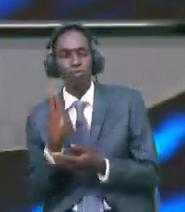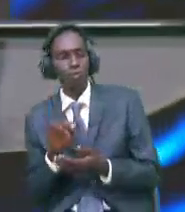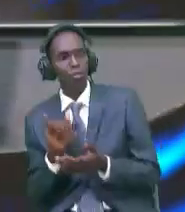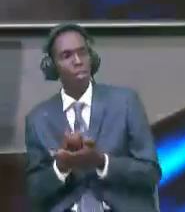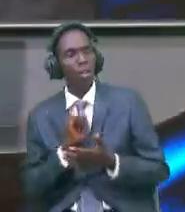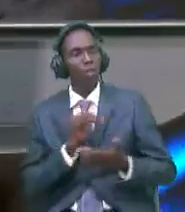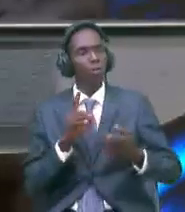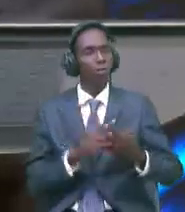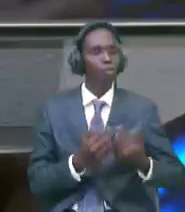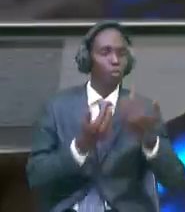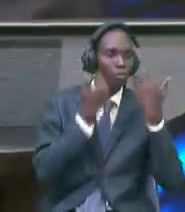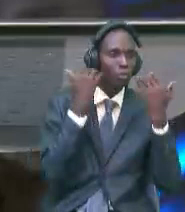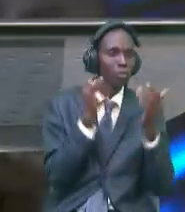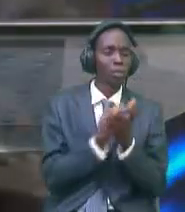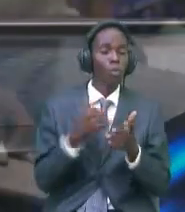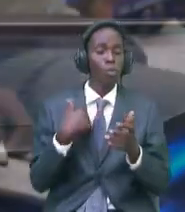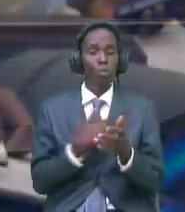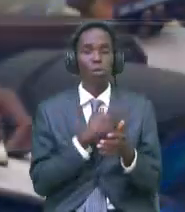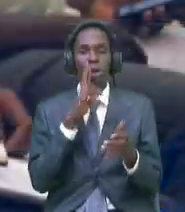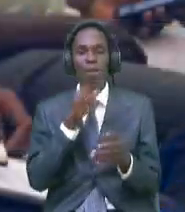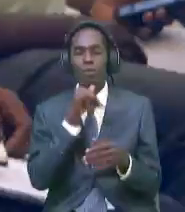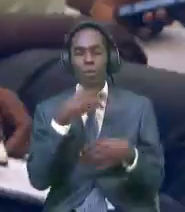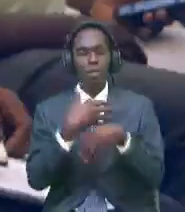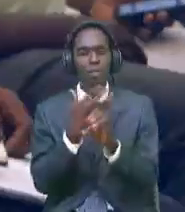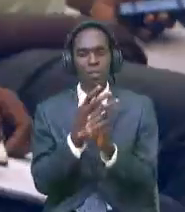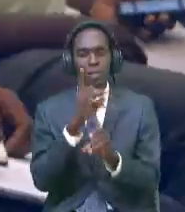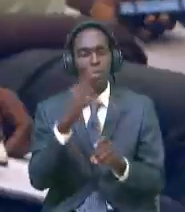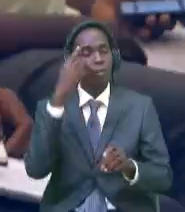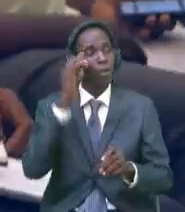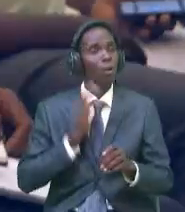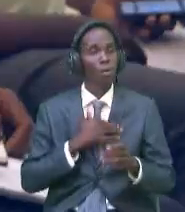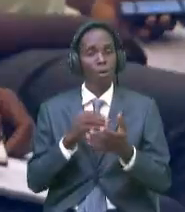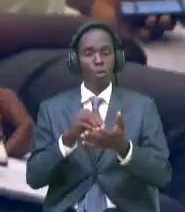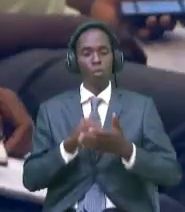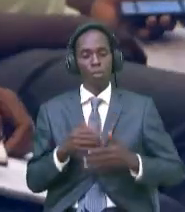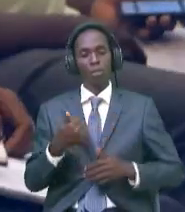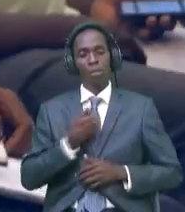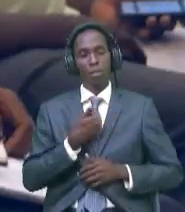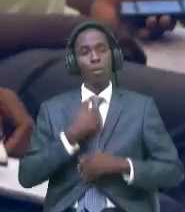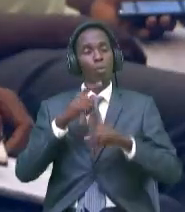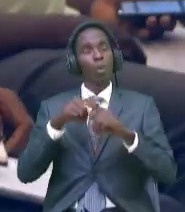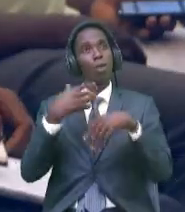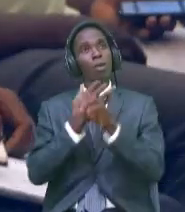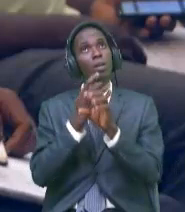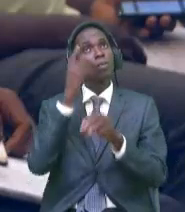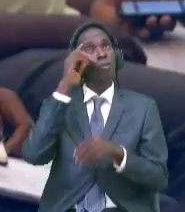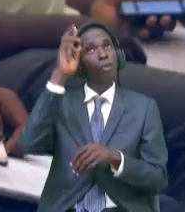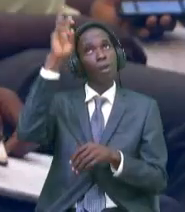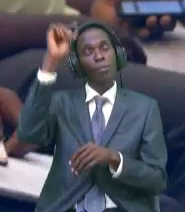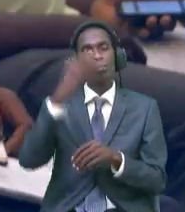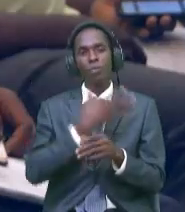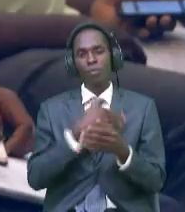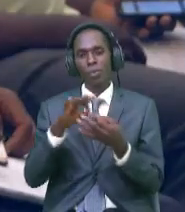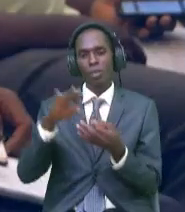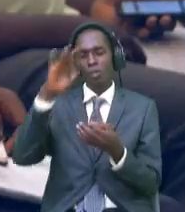that. We're created not for ourselves, we're created for him. And the Spirit of God be leading us. That is needed by